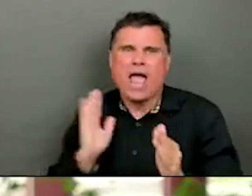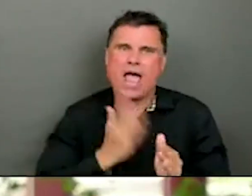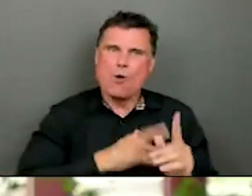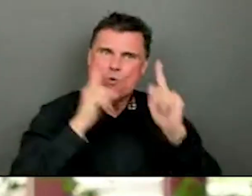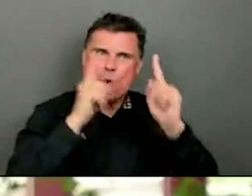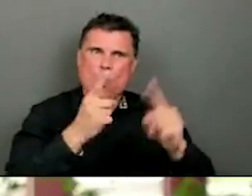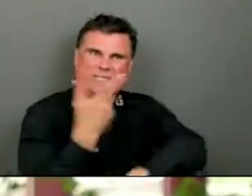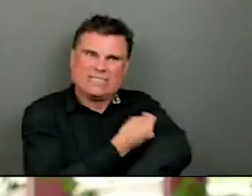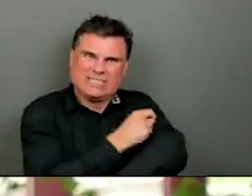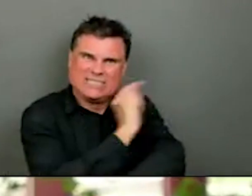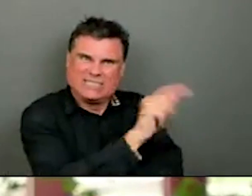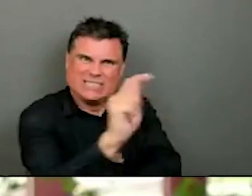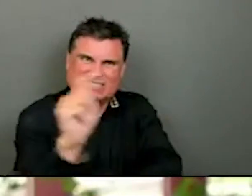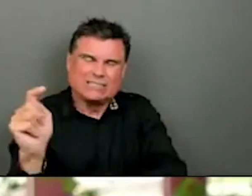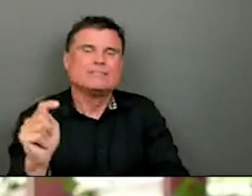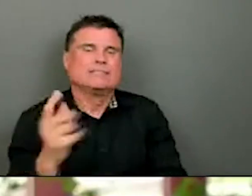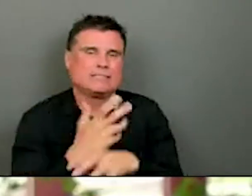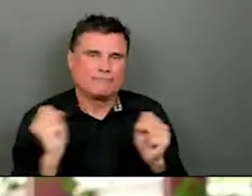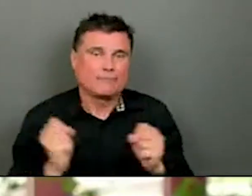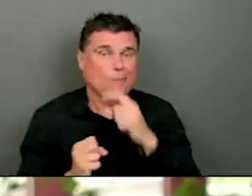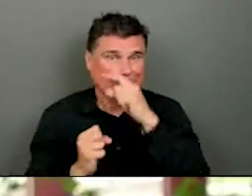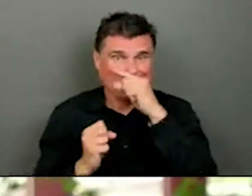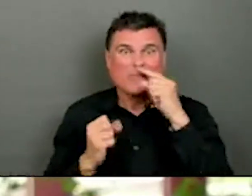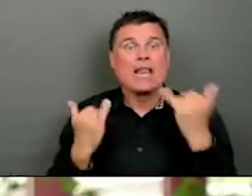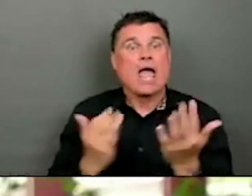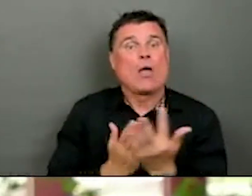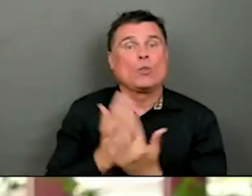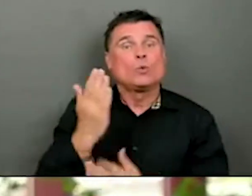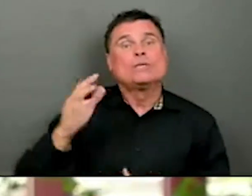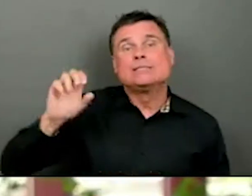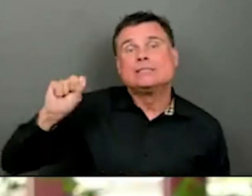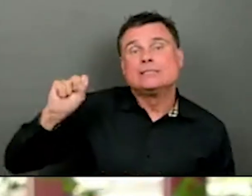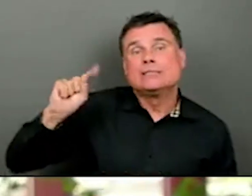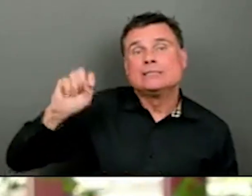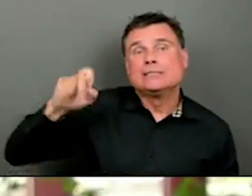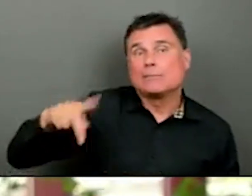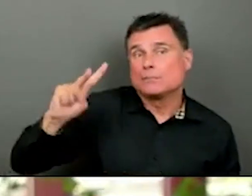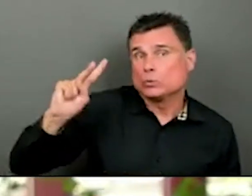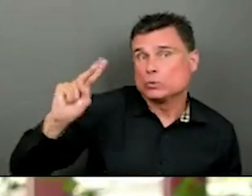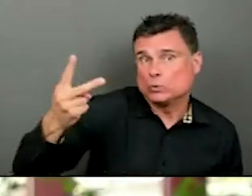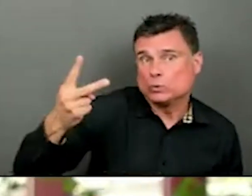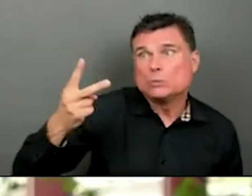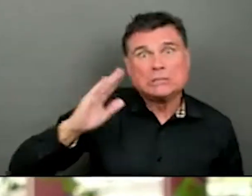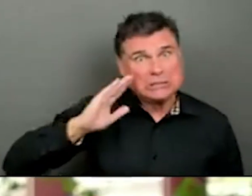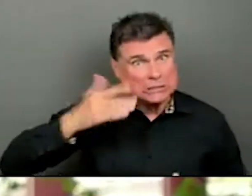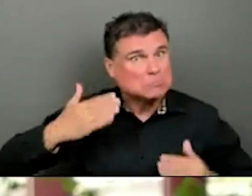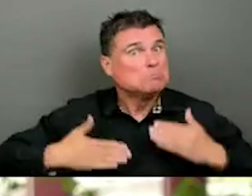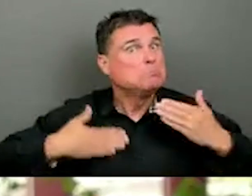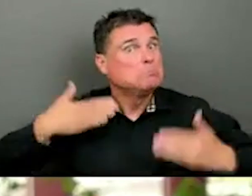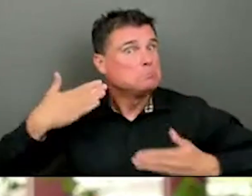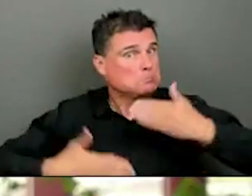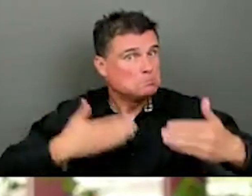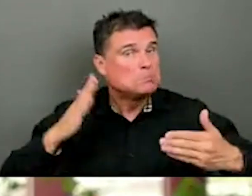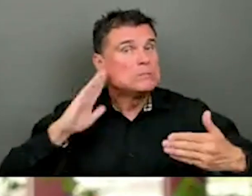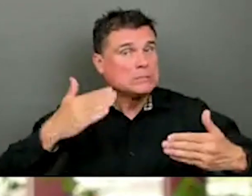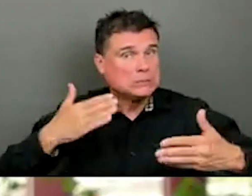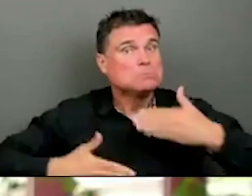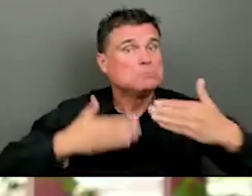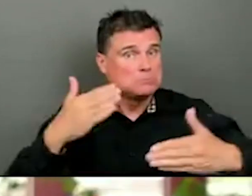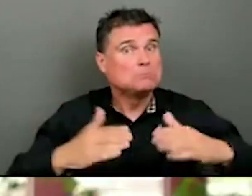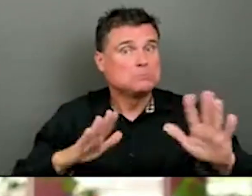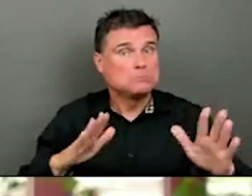As we move through Step 2 of the BC Restart Plan, we are progressing well. We continue to see a sustained drop